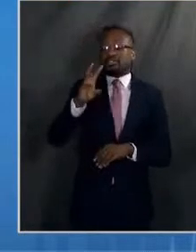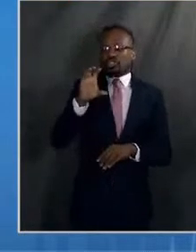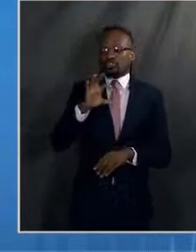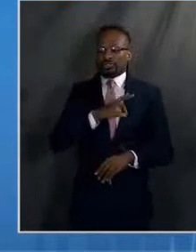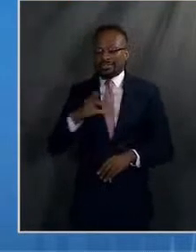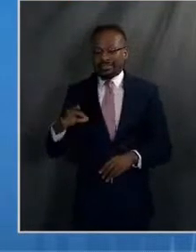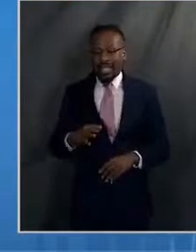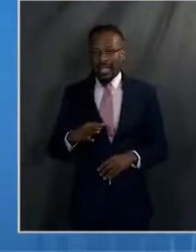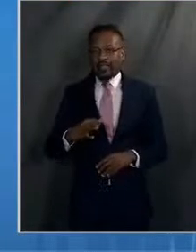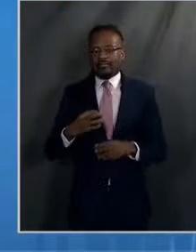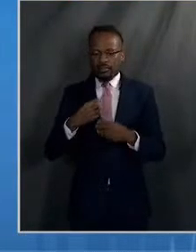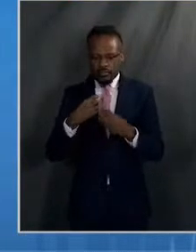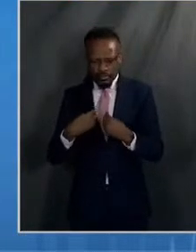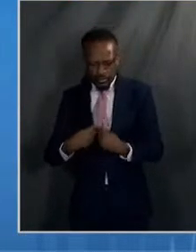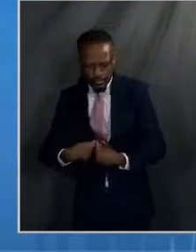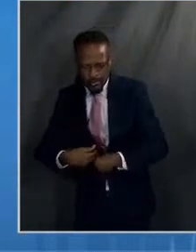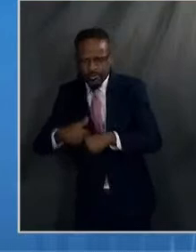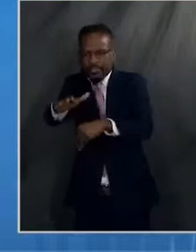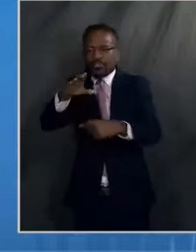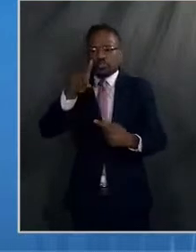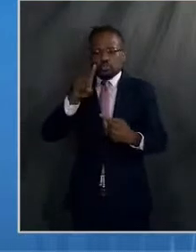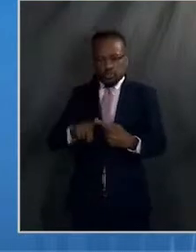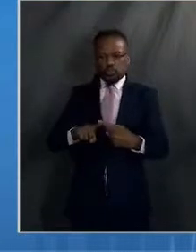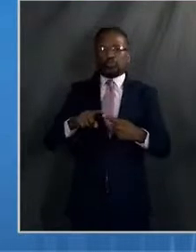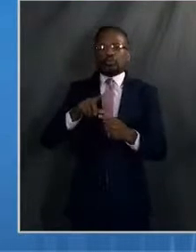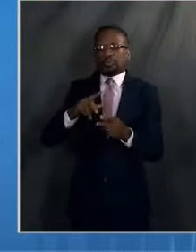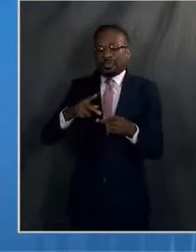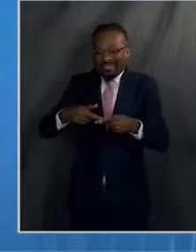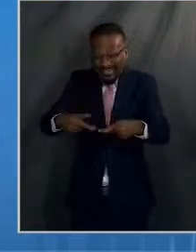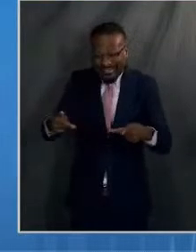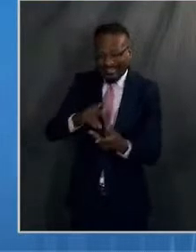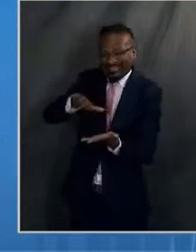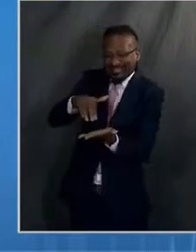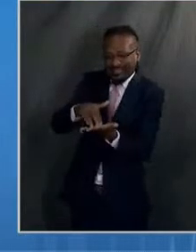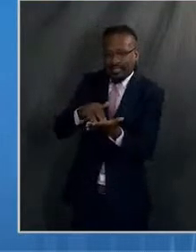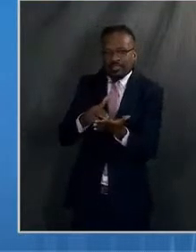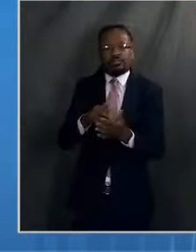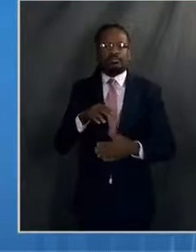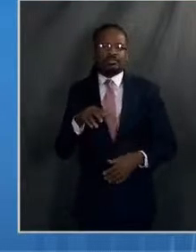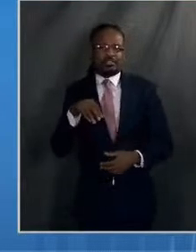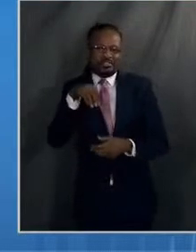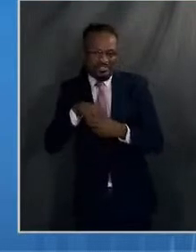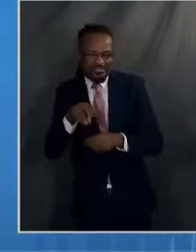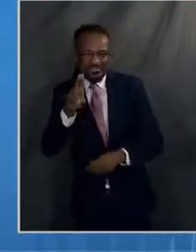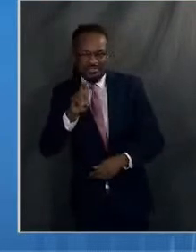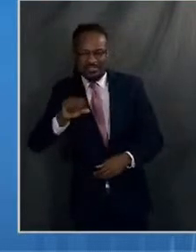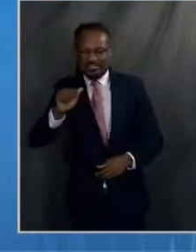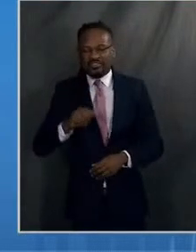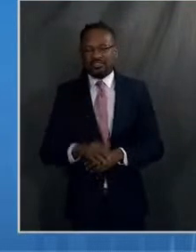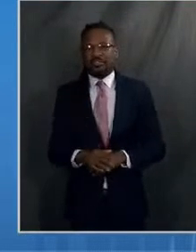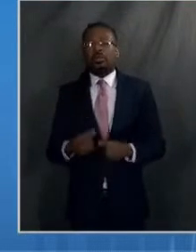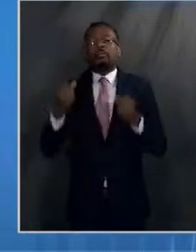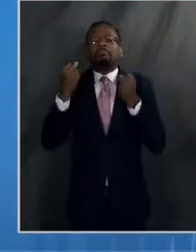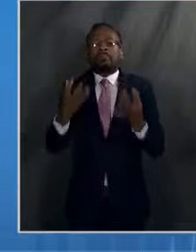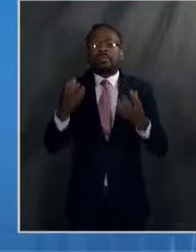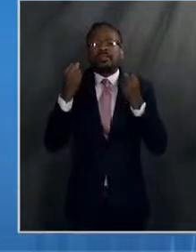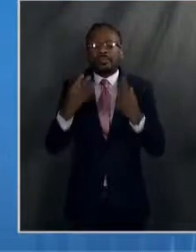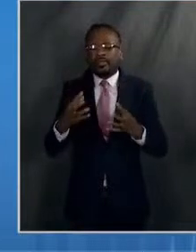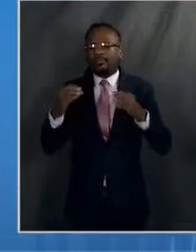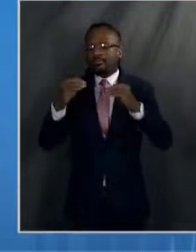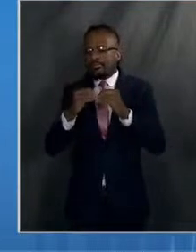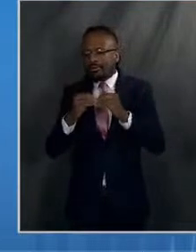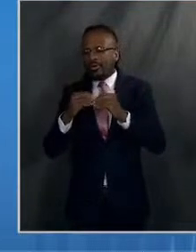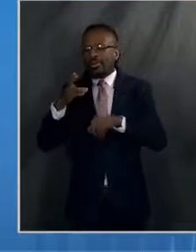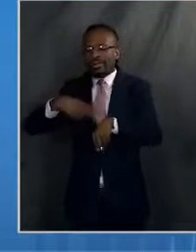the vaccination sites across the country. The federal government is now supporting thousands of National Guard members who are